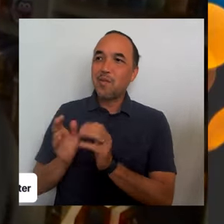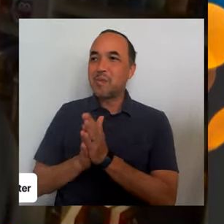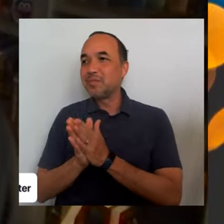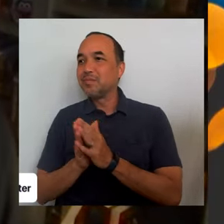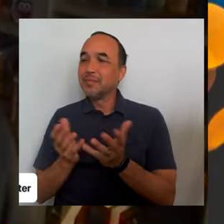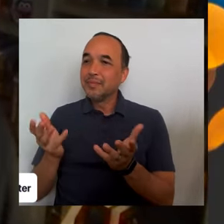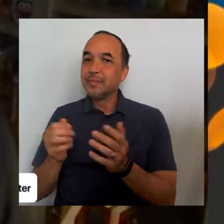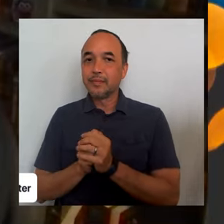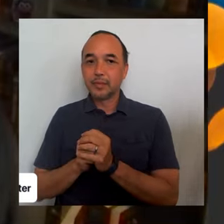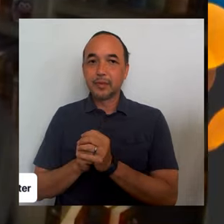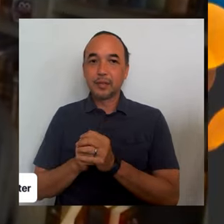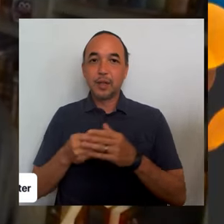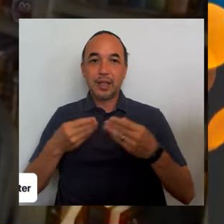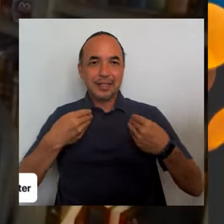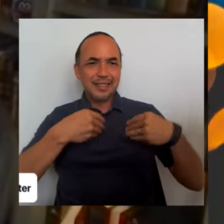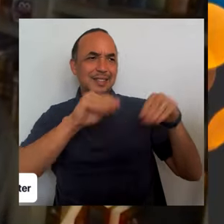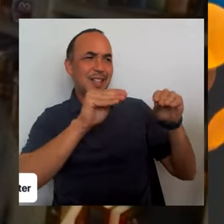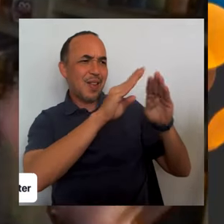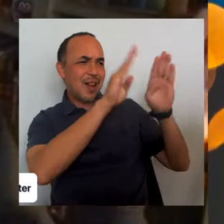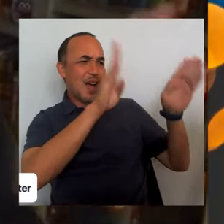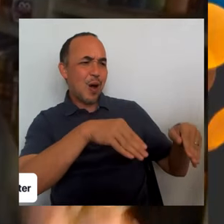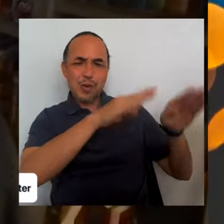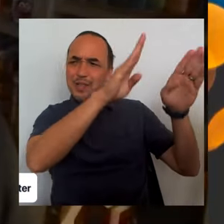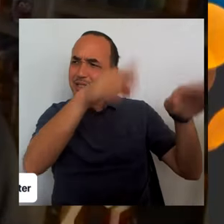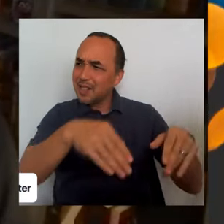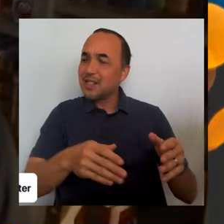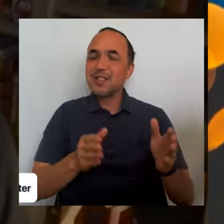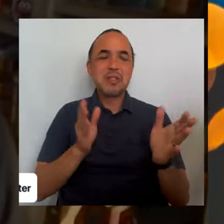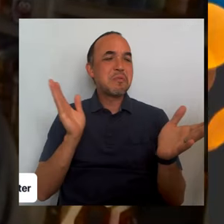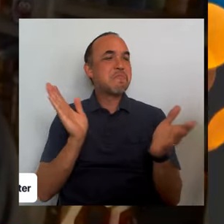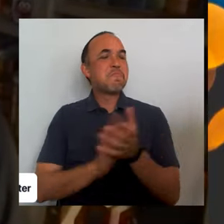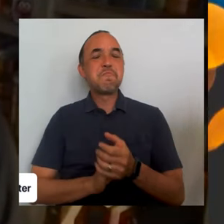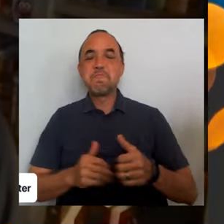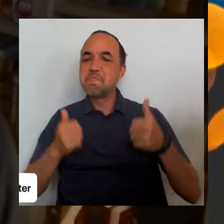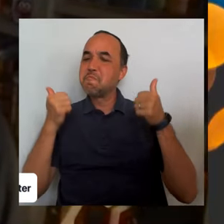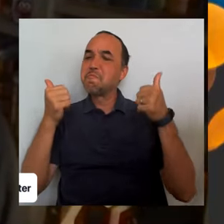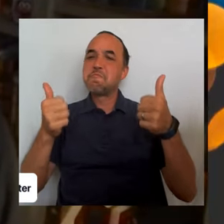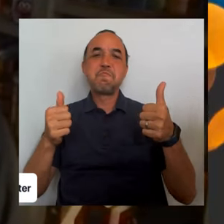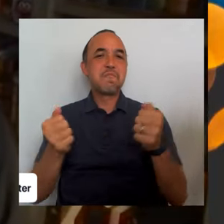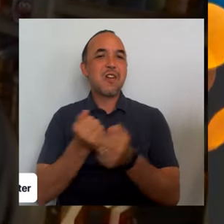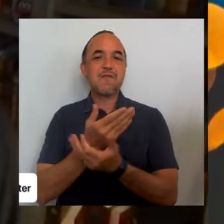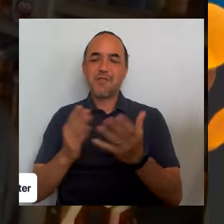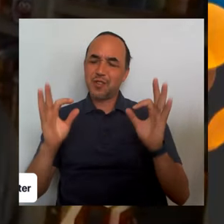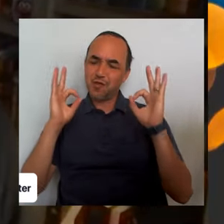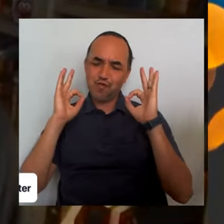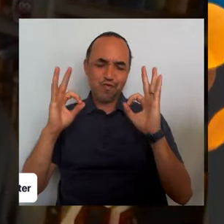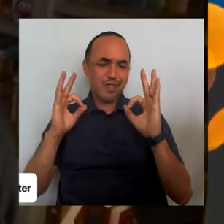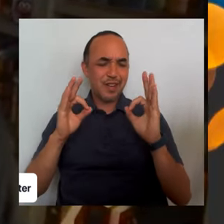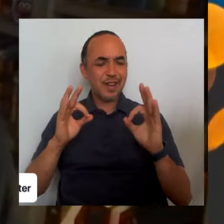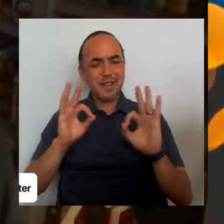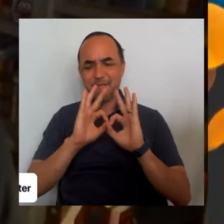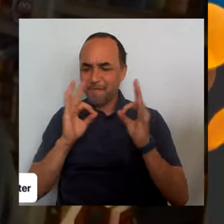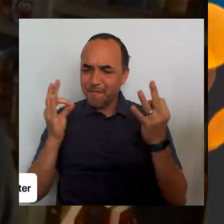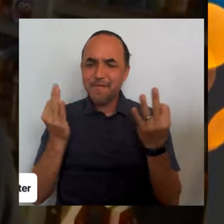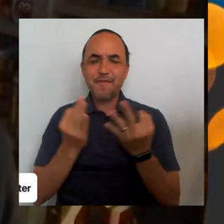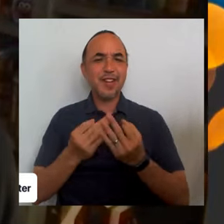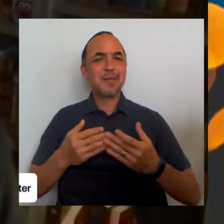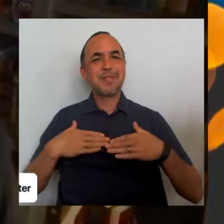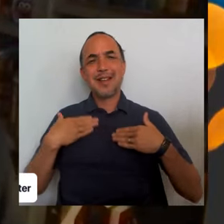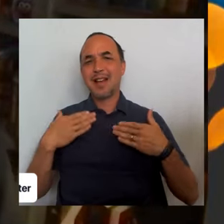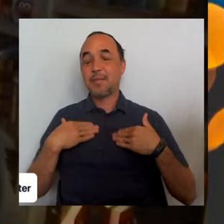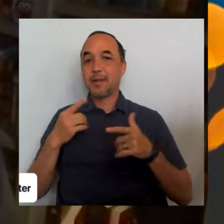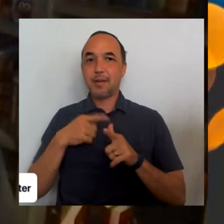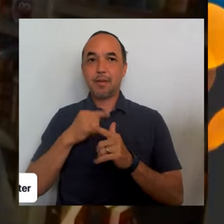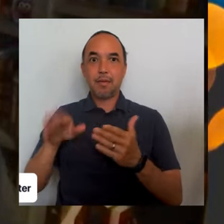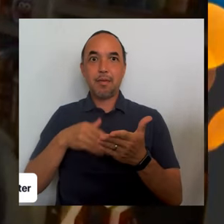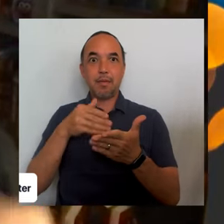you know, he's selling real estate and he's having a you know, everything's great, family's happy. All of a sudden, by the middle of the